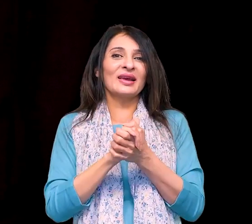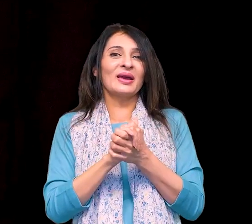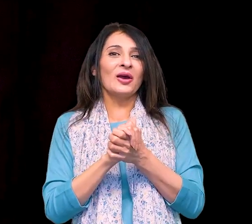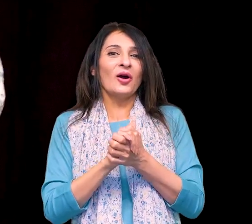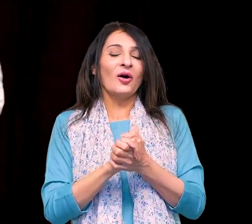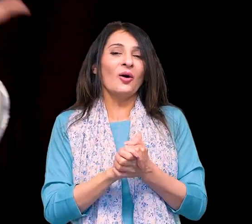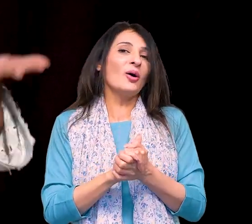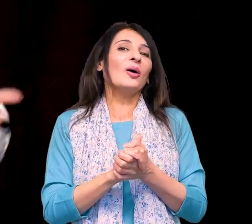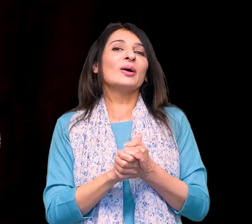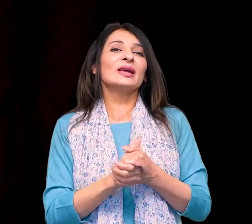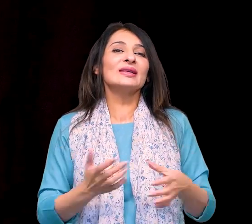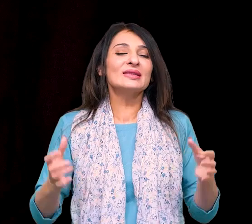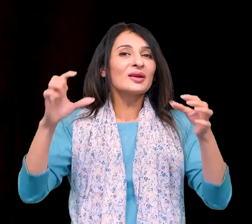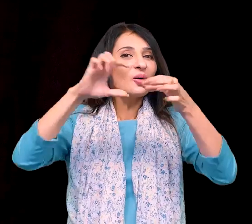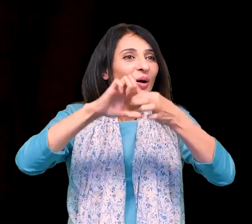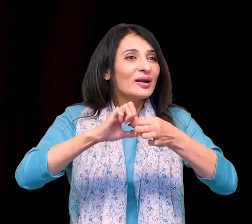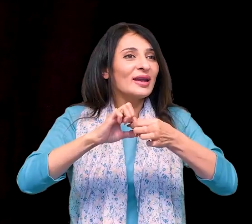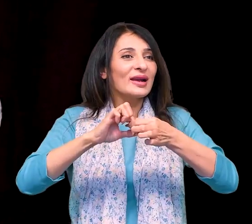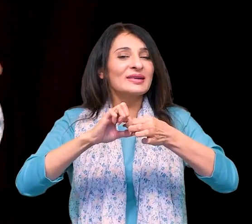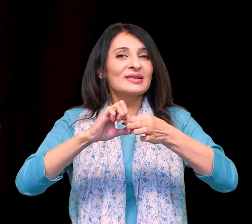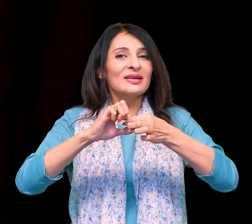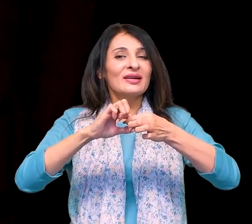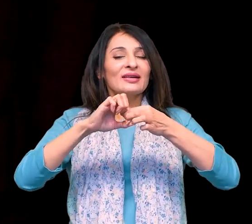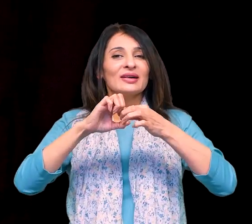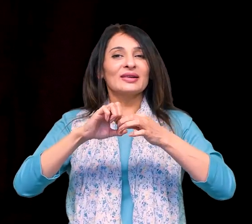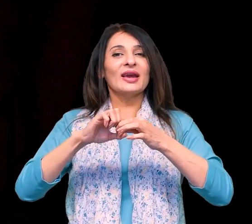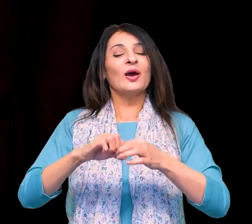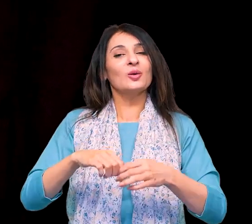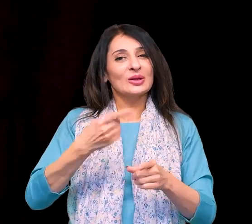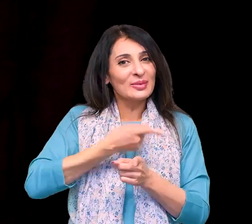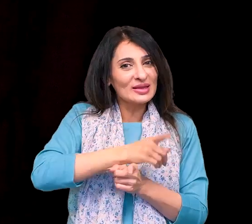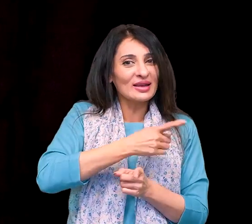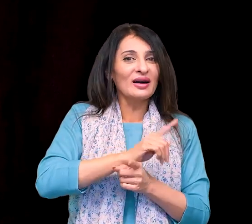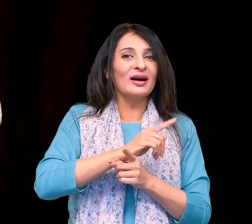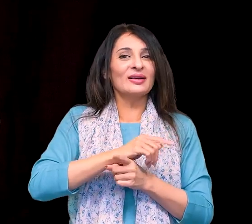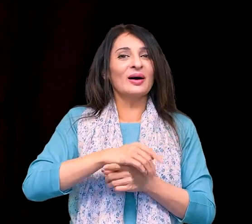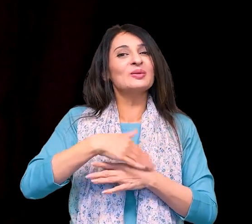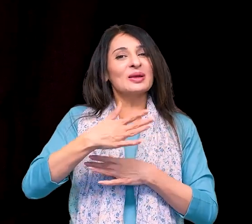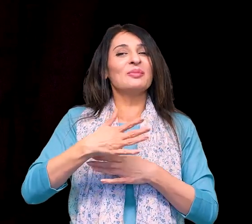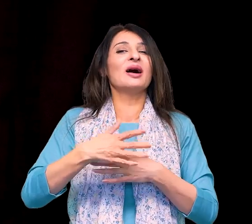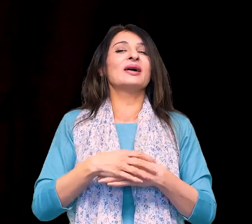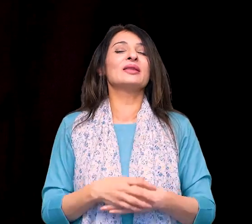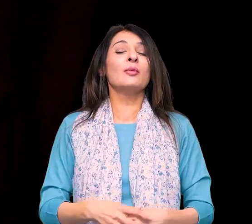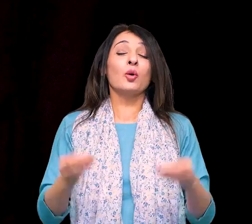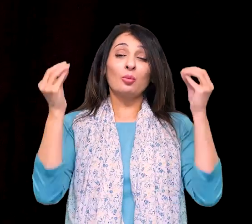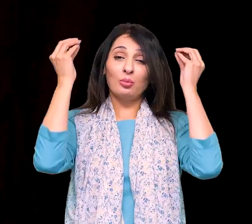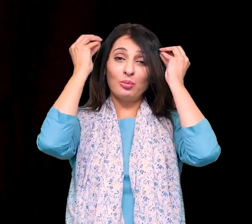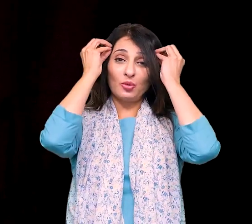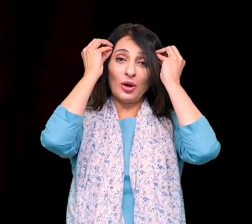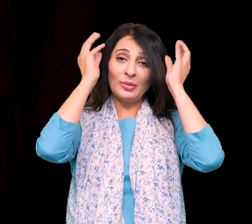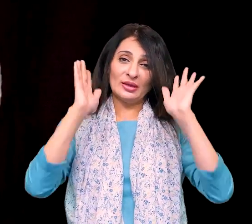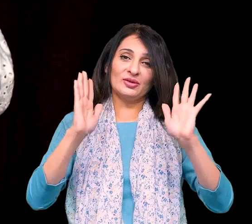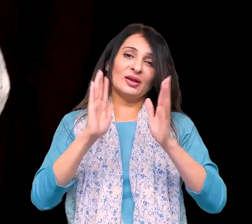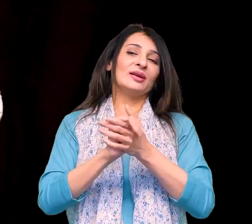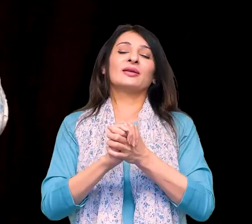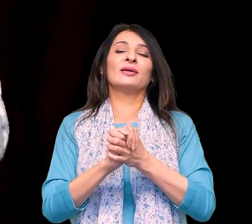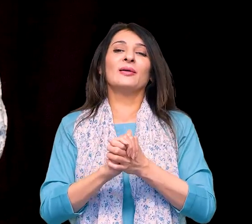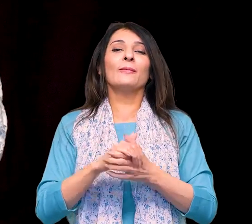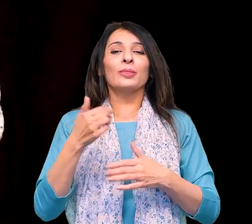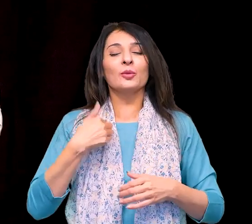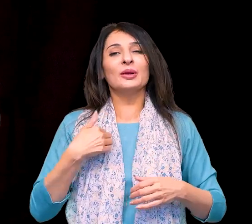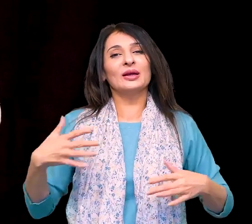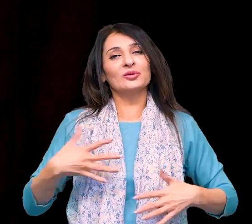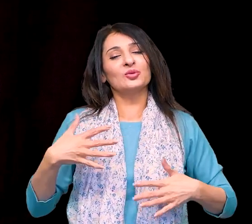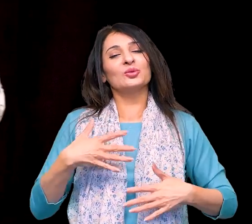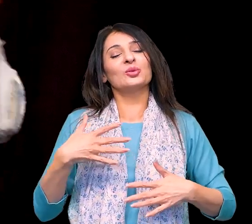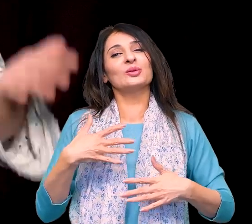do, to teaching each other, to gaining inspiration, to gaining recognition, to, just making even